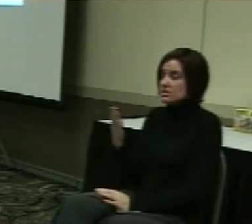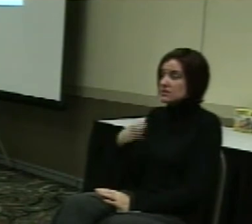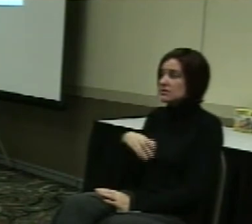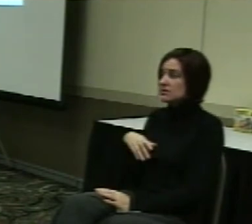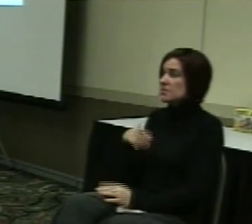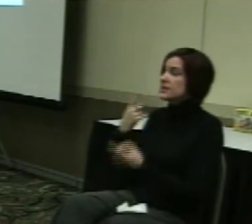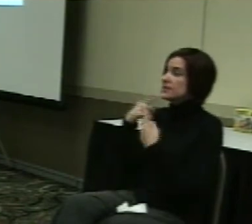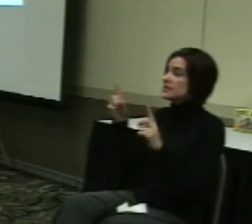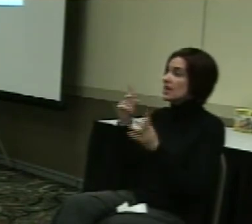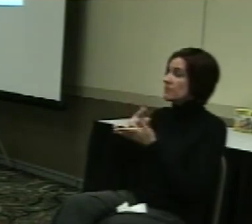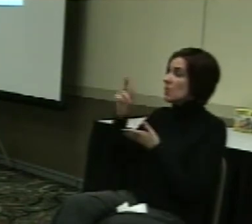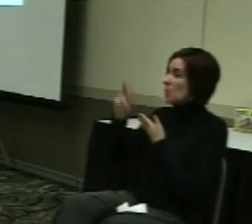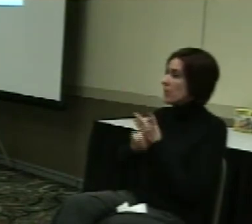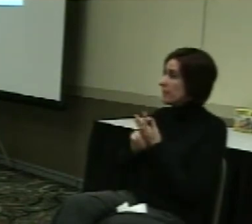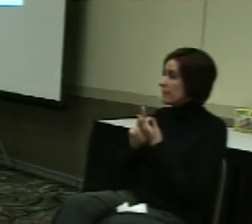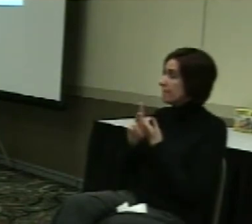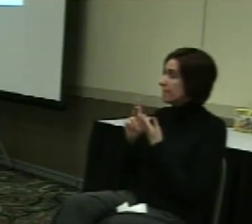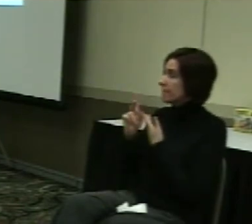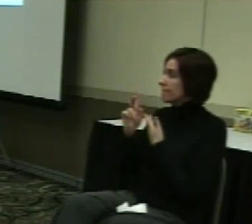Successful program